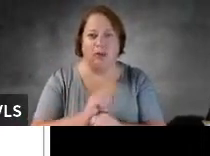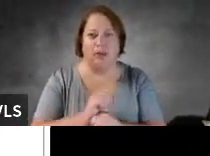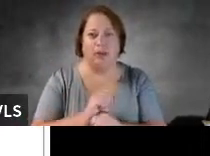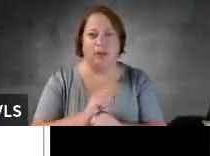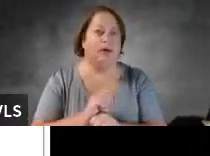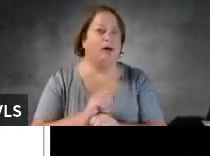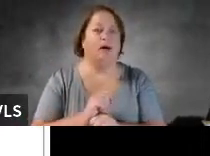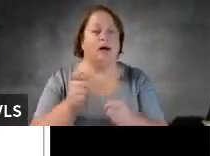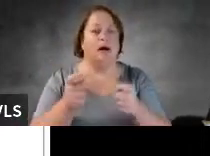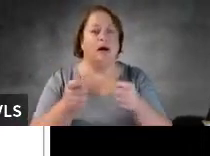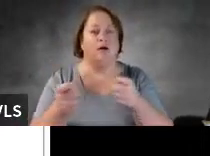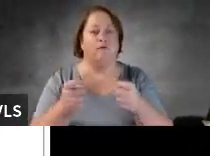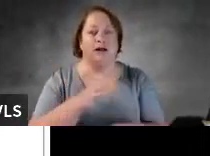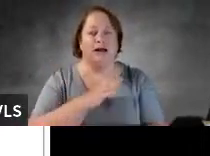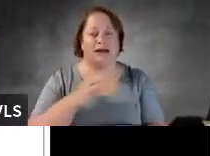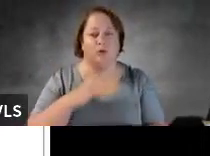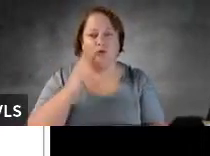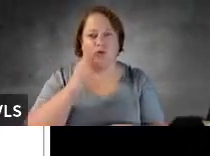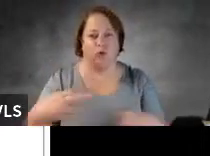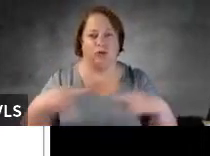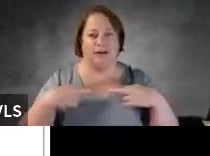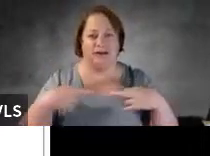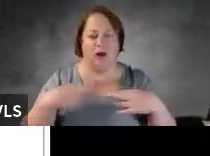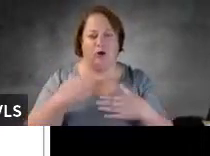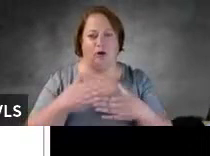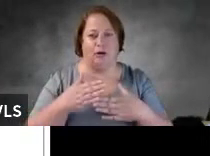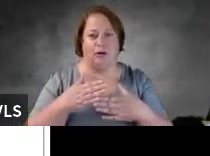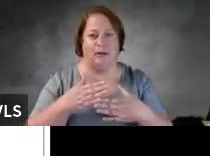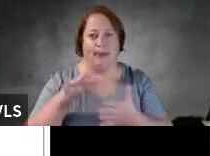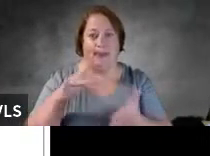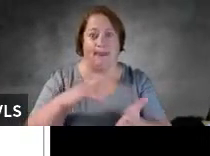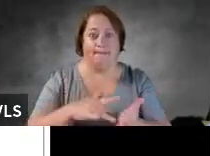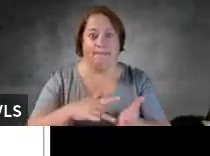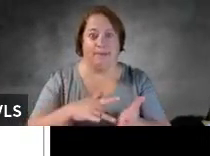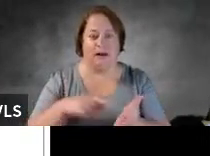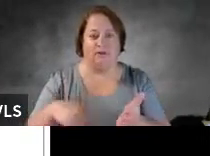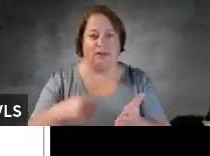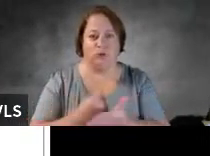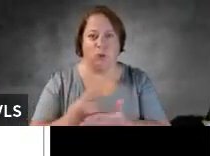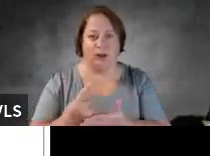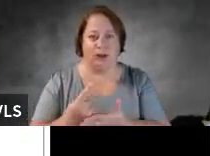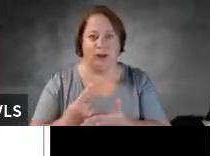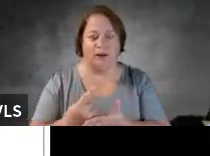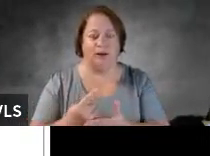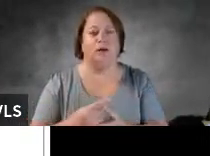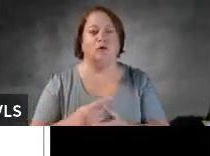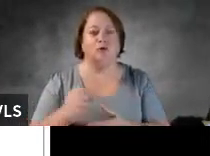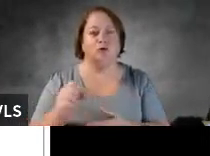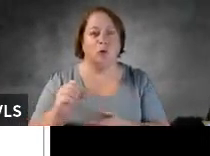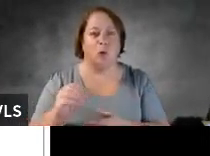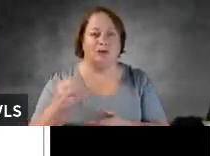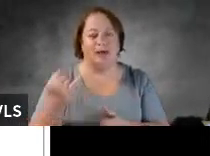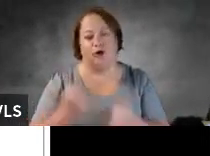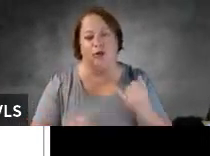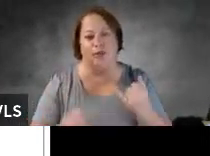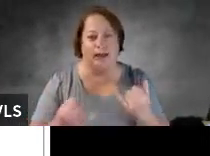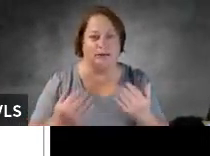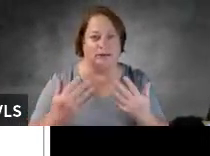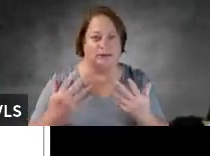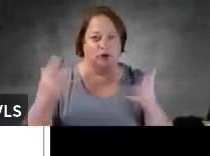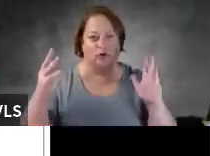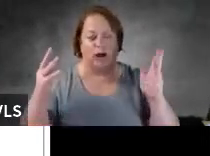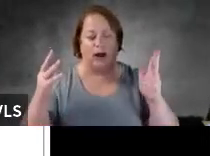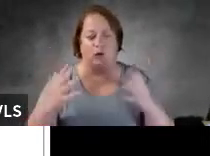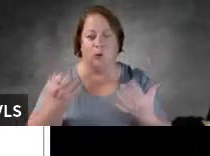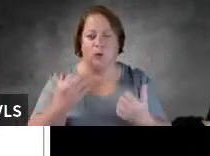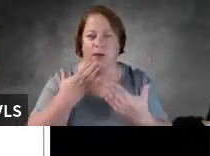governing council. She is retiring at the end of, middle of this week. So this is kind of her last hurrah. So we want to